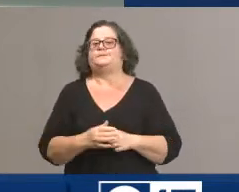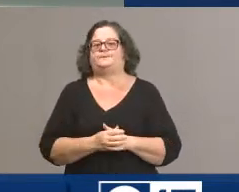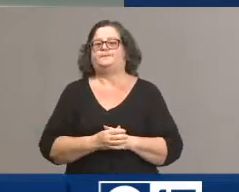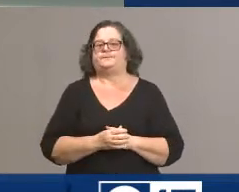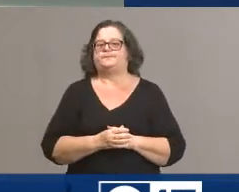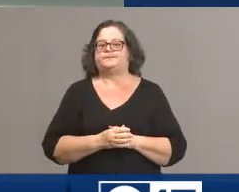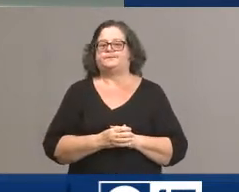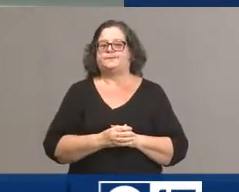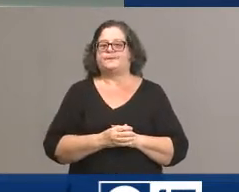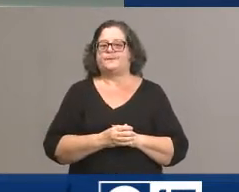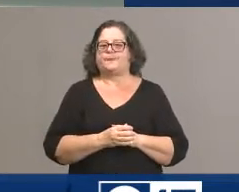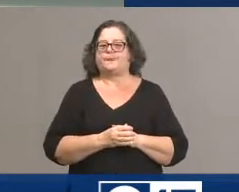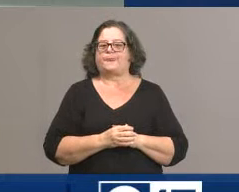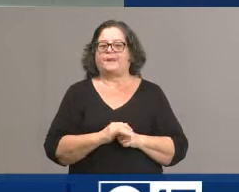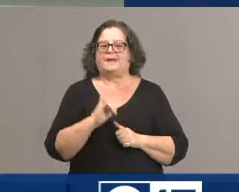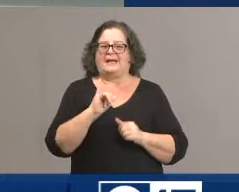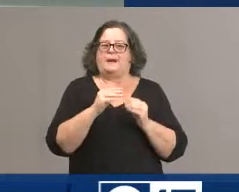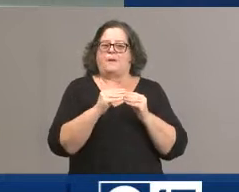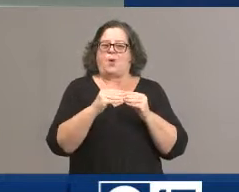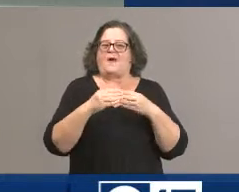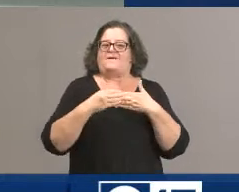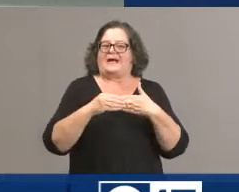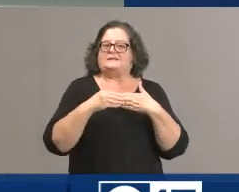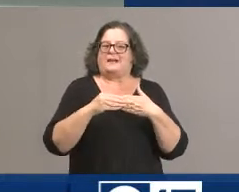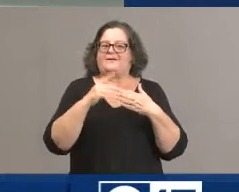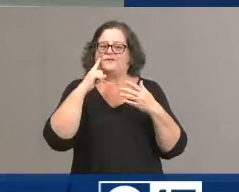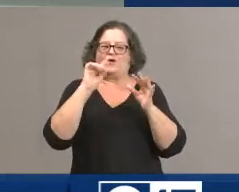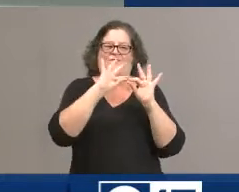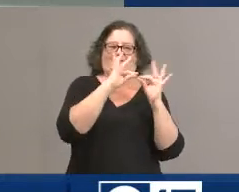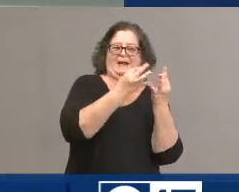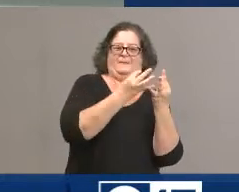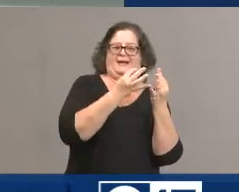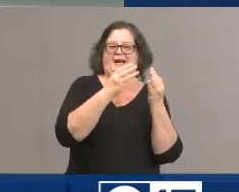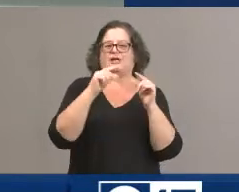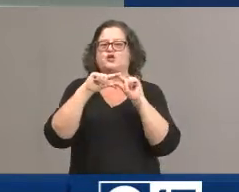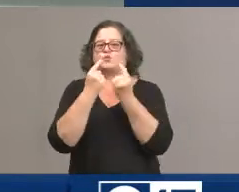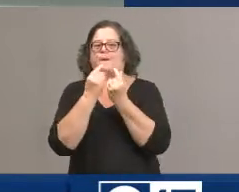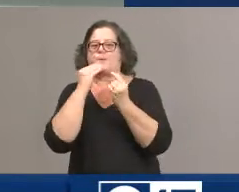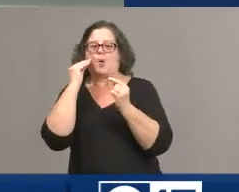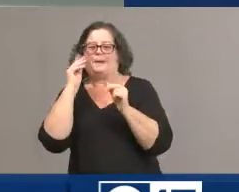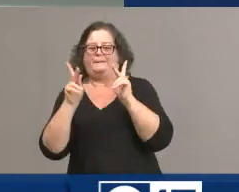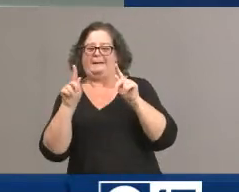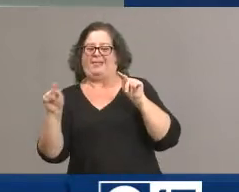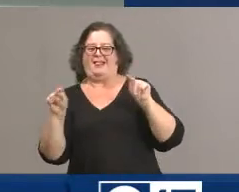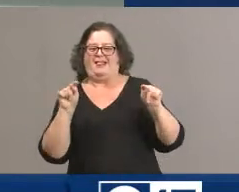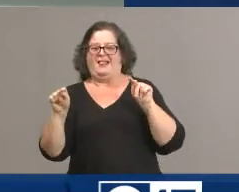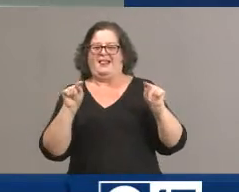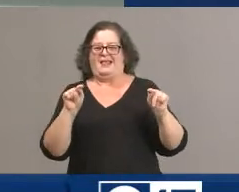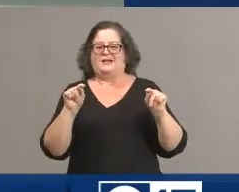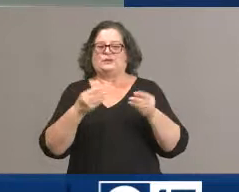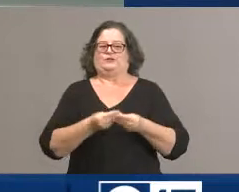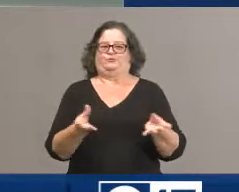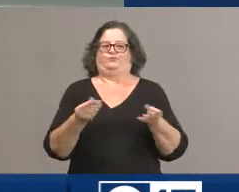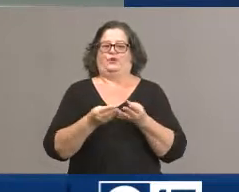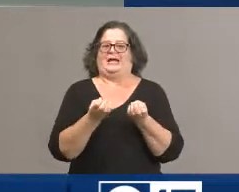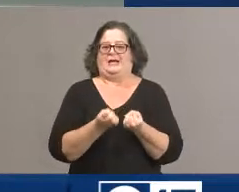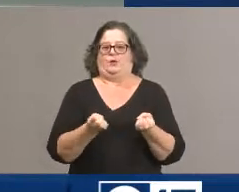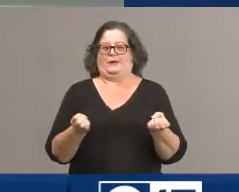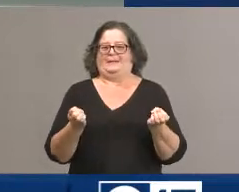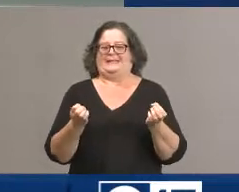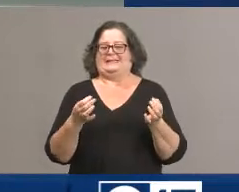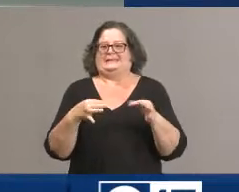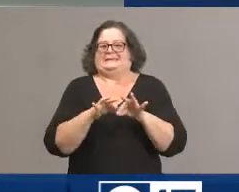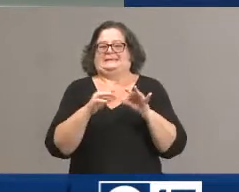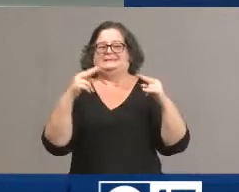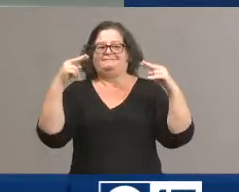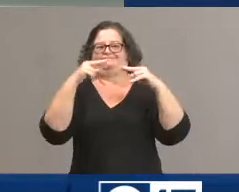here is that they will have devices that work, so regardless of how big the device needs to be, so that